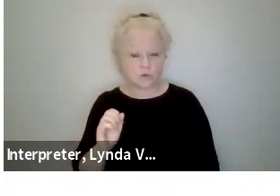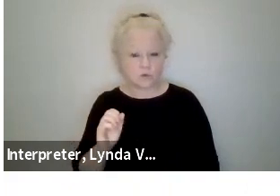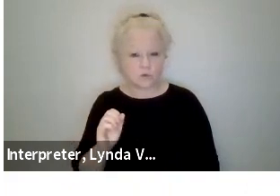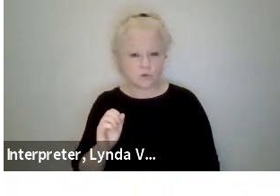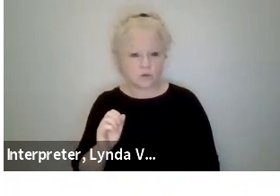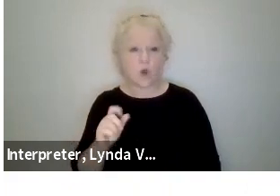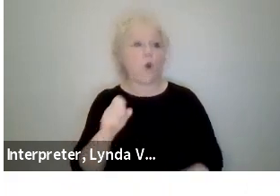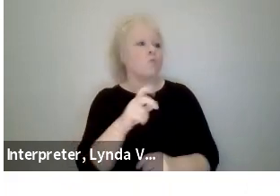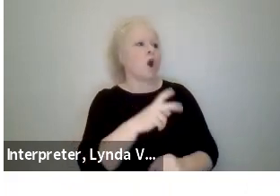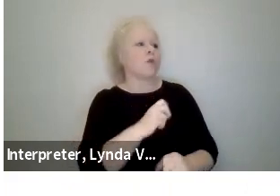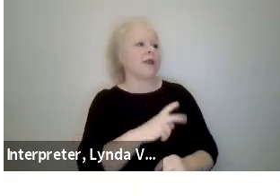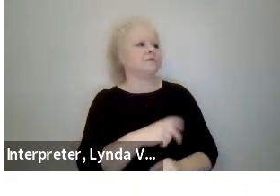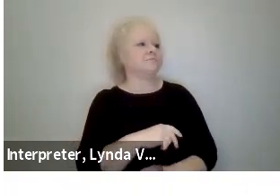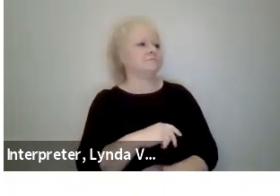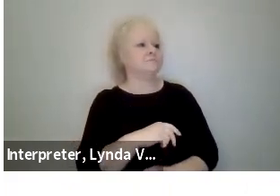All right.